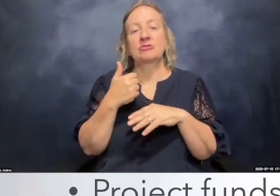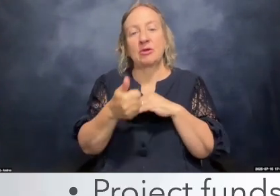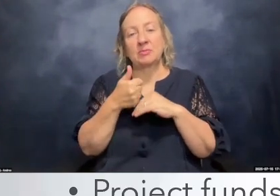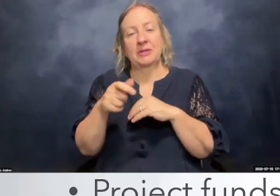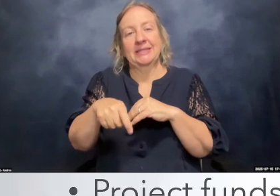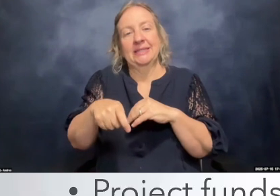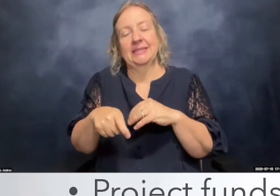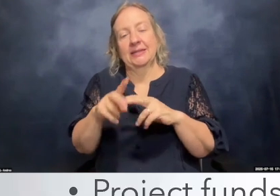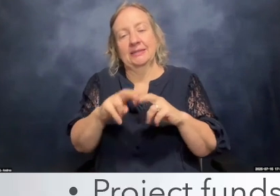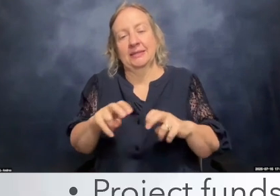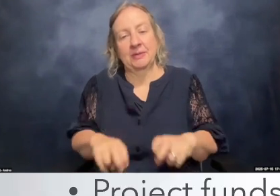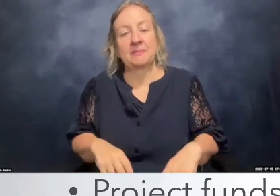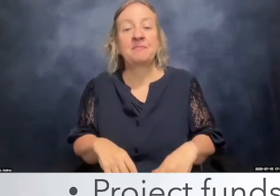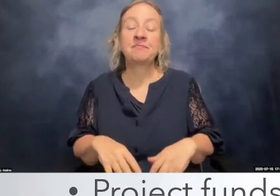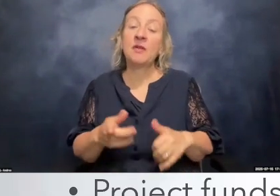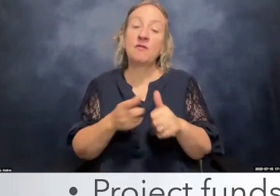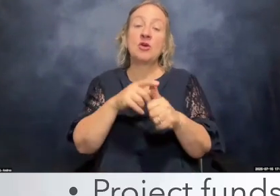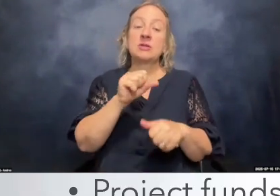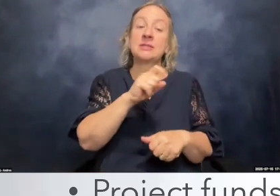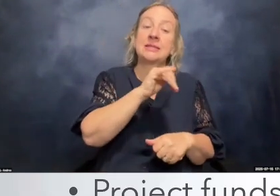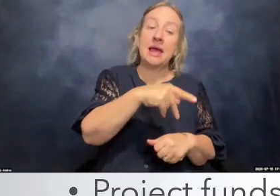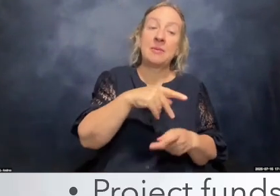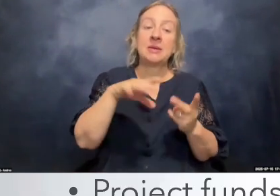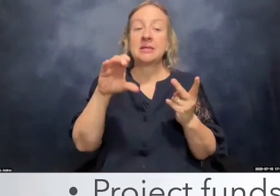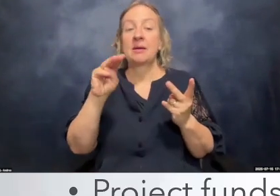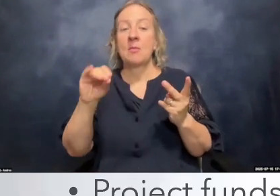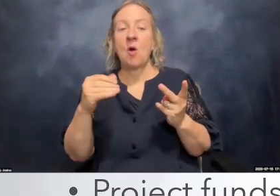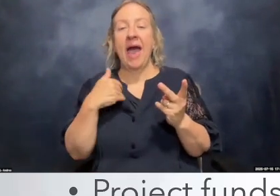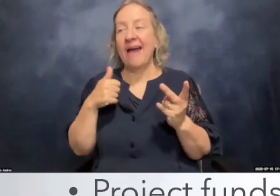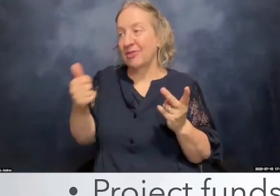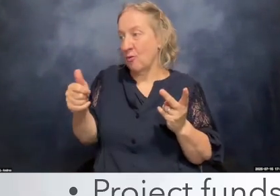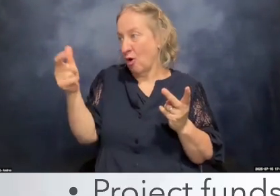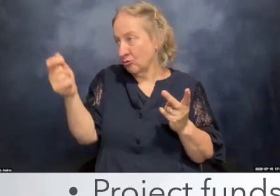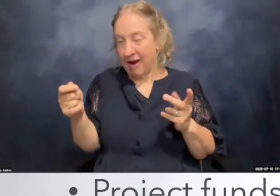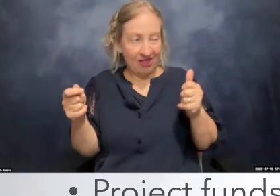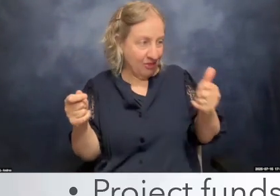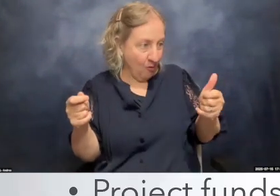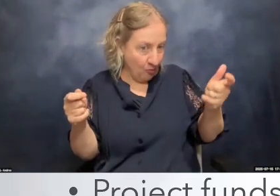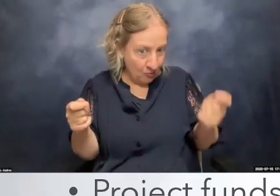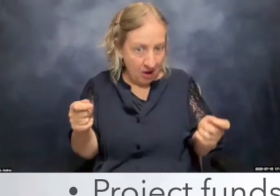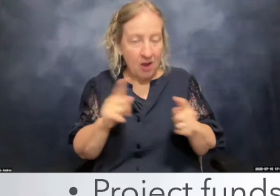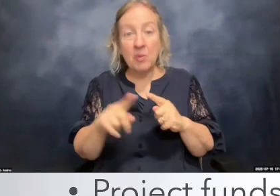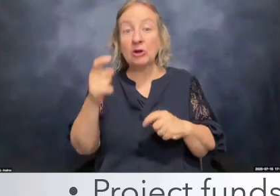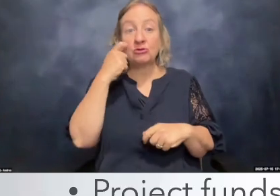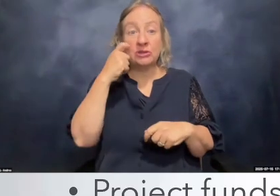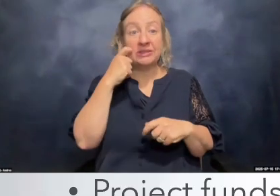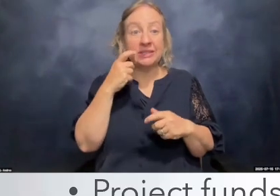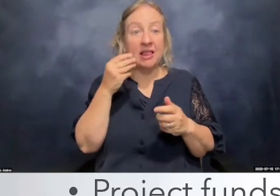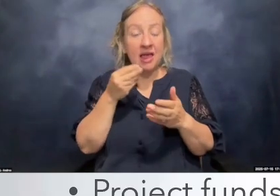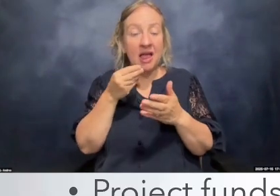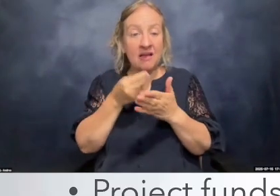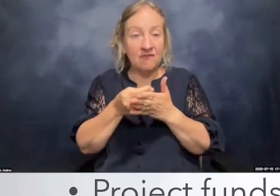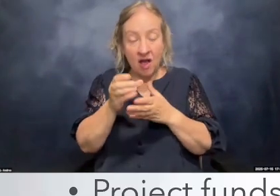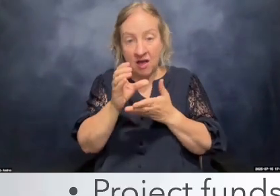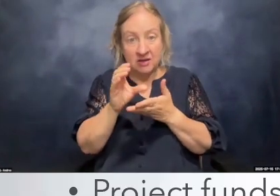Originally, STEP and CMO offered separate planning grants, but beginning with the most recent funding round, these efforts were